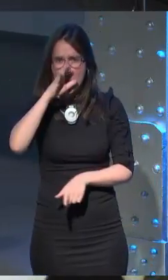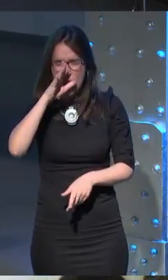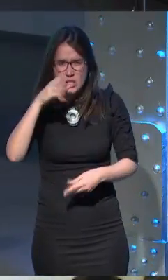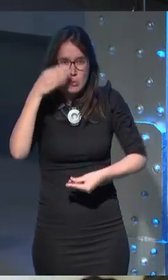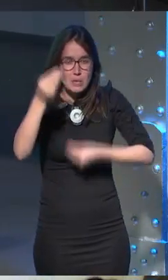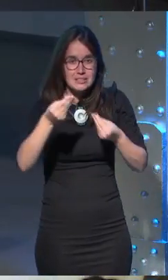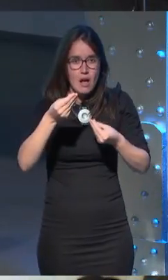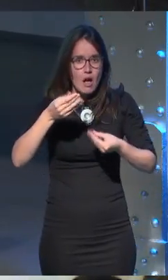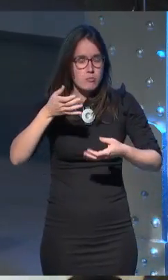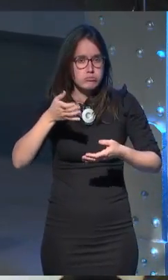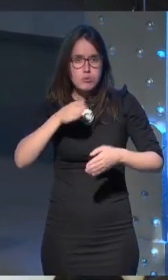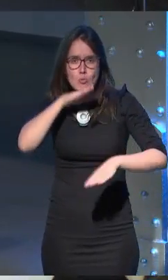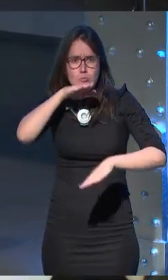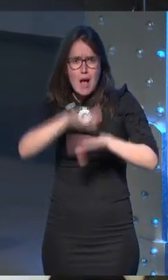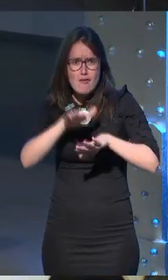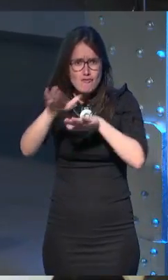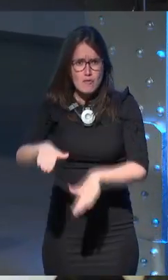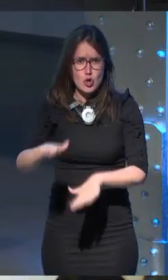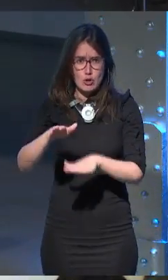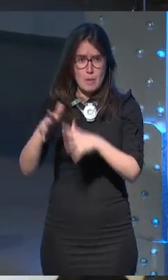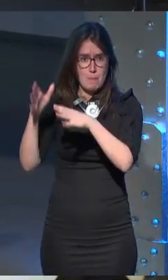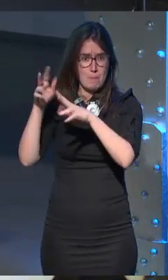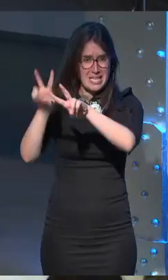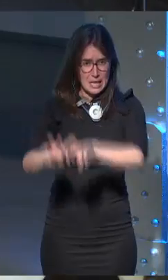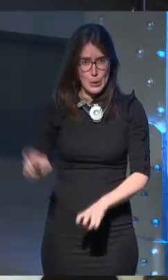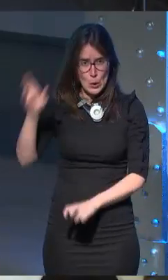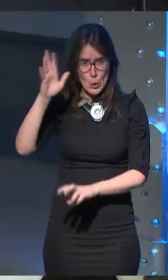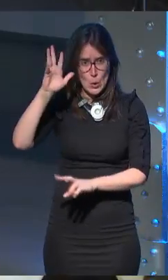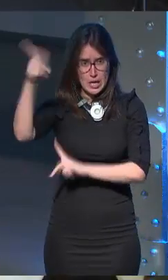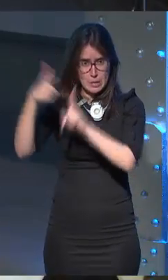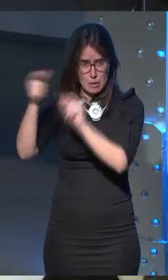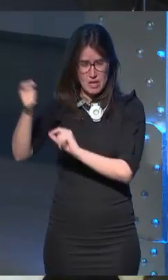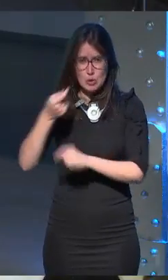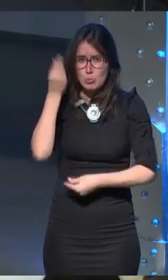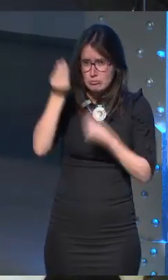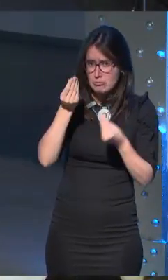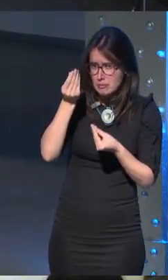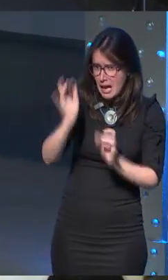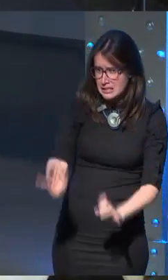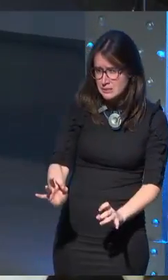moon. Well, it seems that they believe on space. Do you believe that?